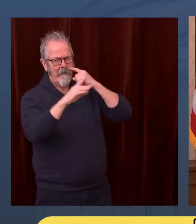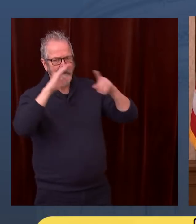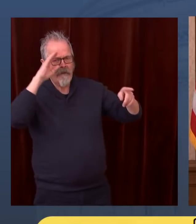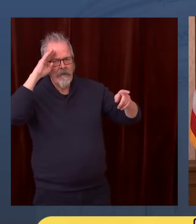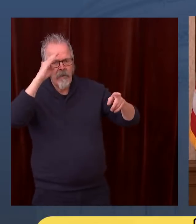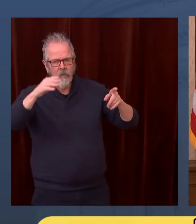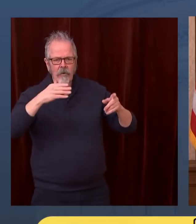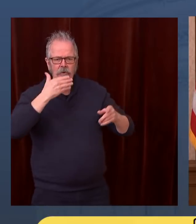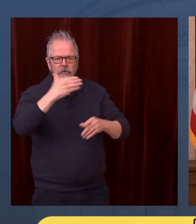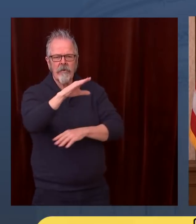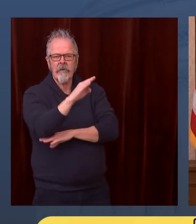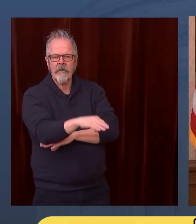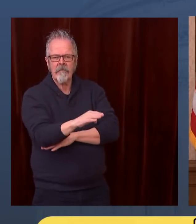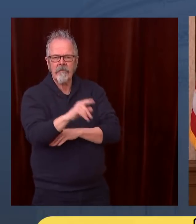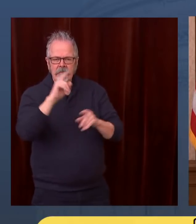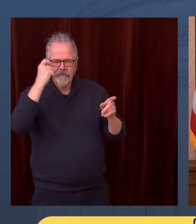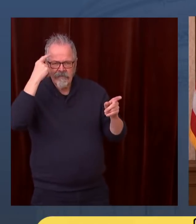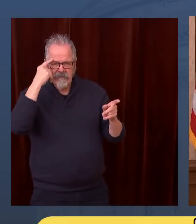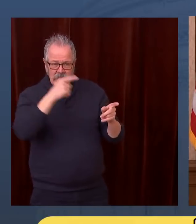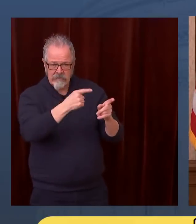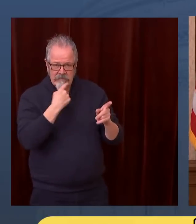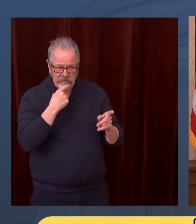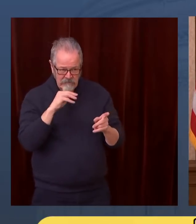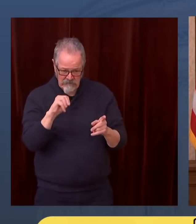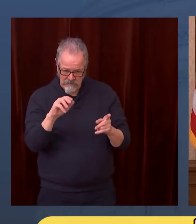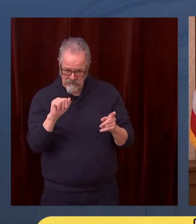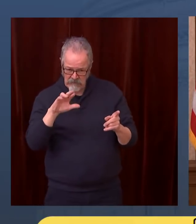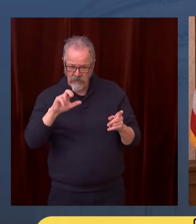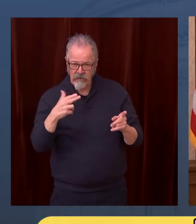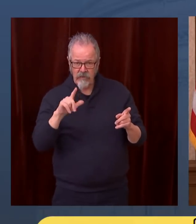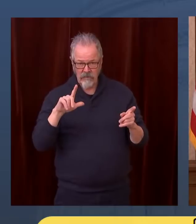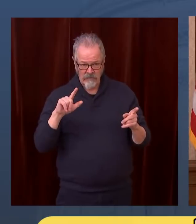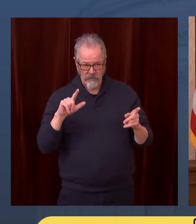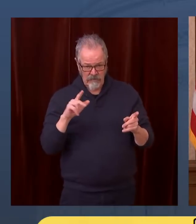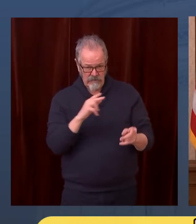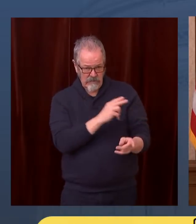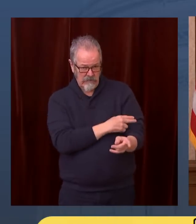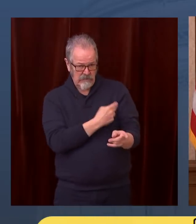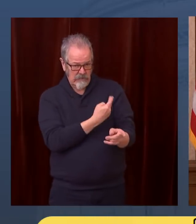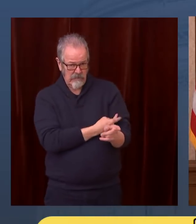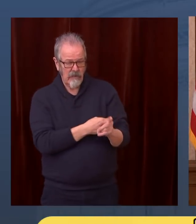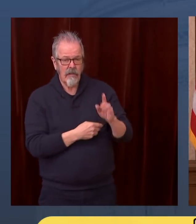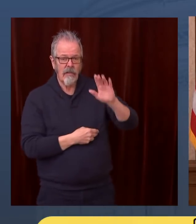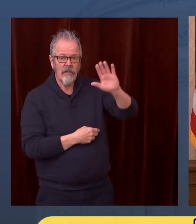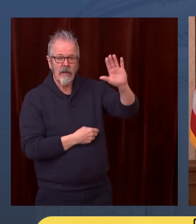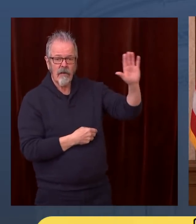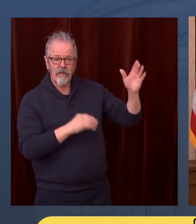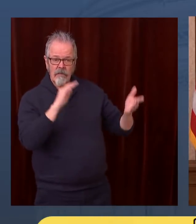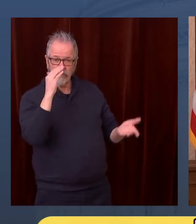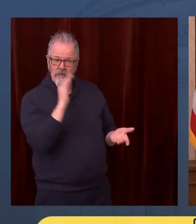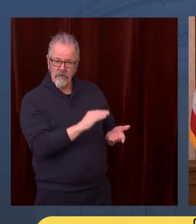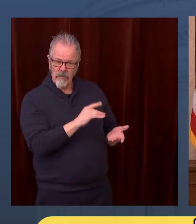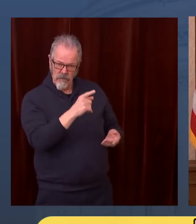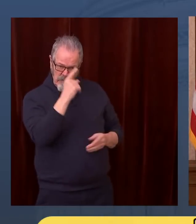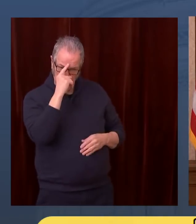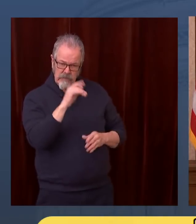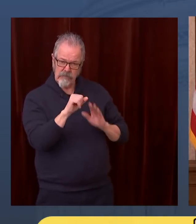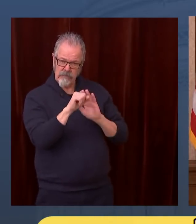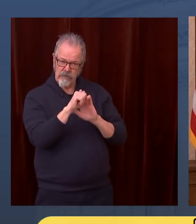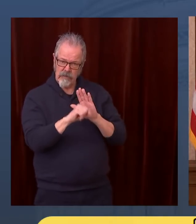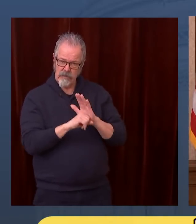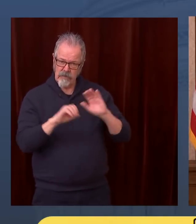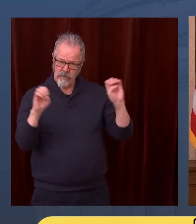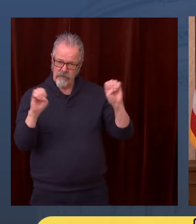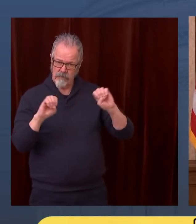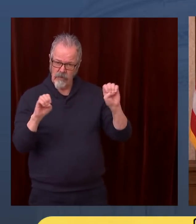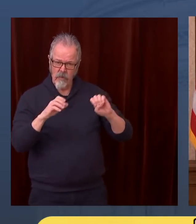focus on that March 21st date based on the hospital admission projections, do you plan to lift the state of emergency around that time? And